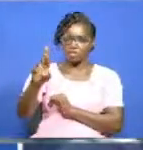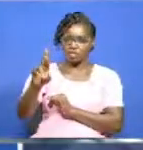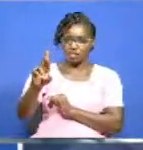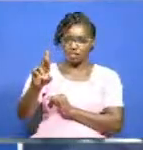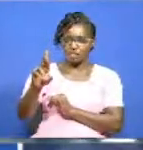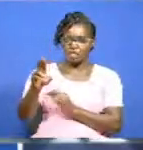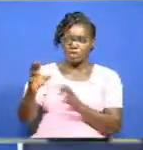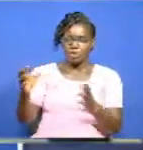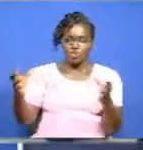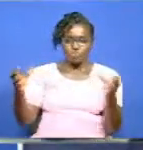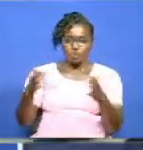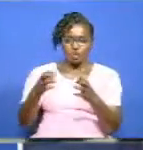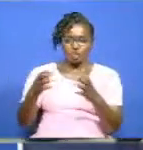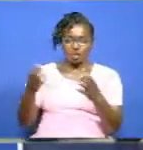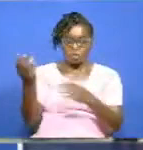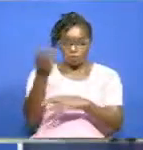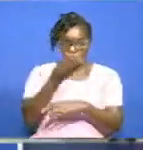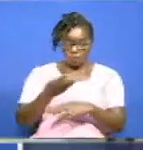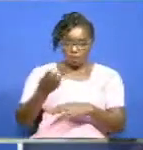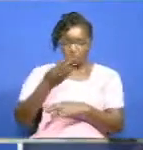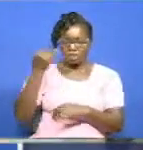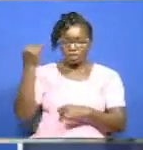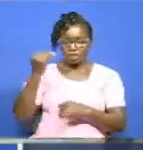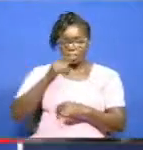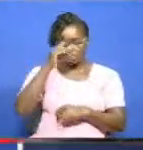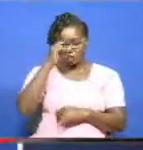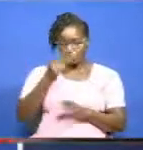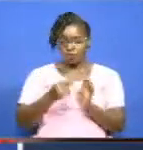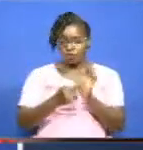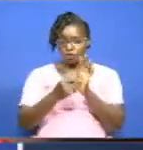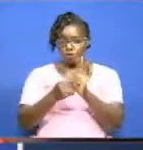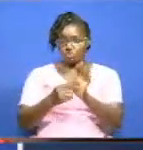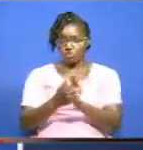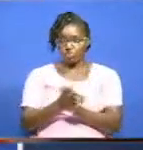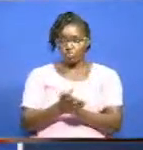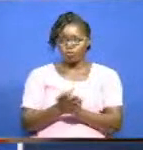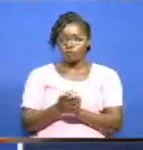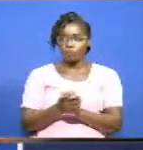to pay their last respect to the slain journalist.